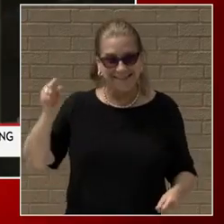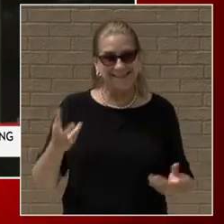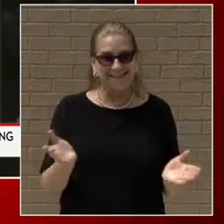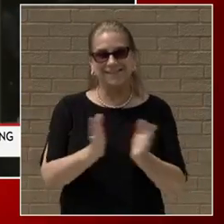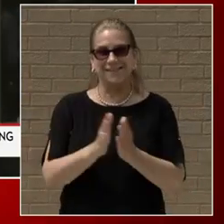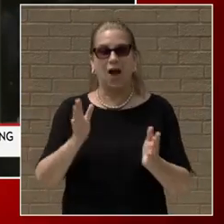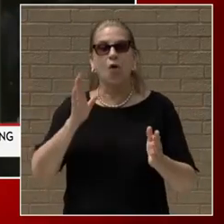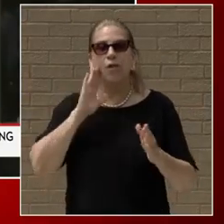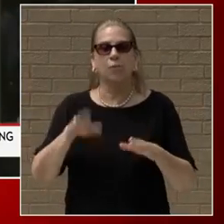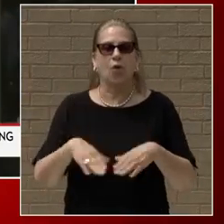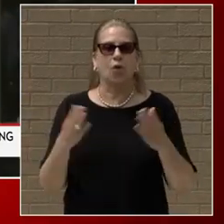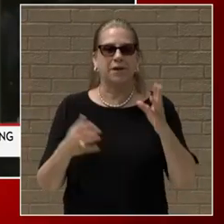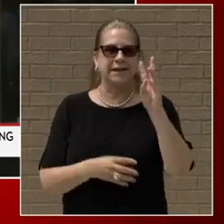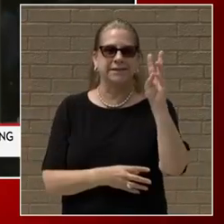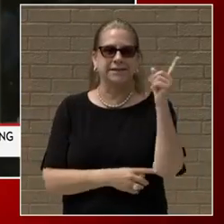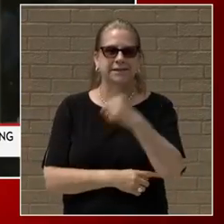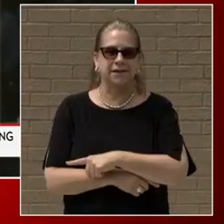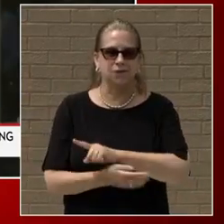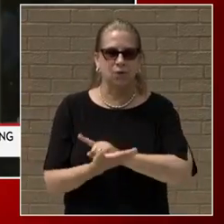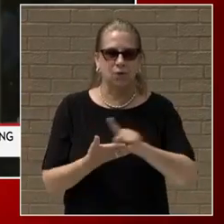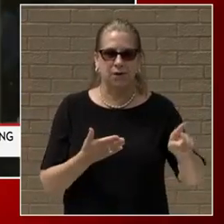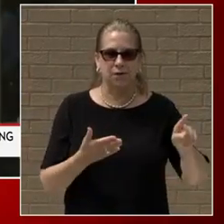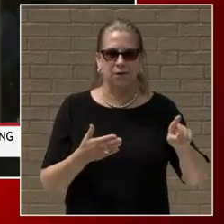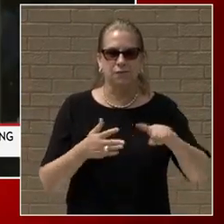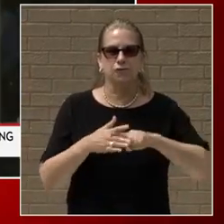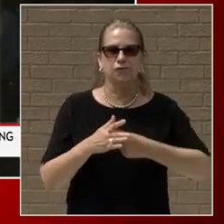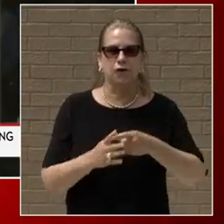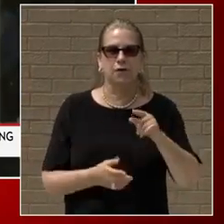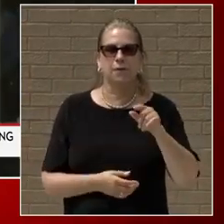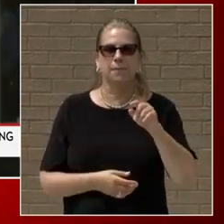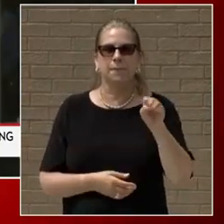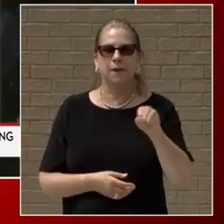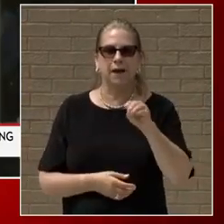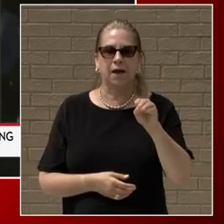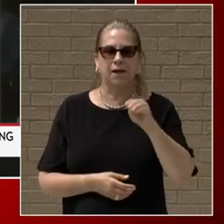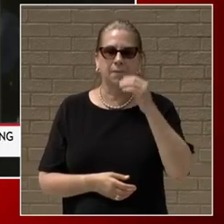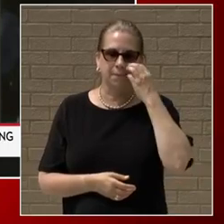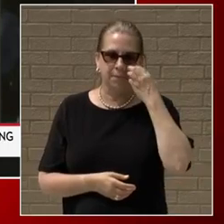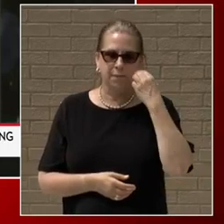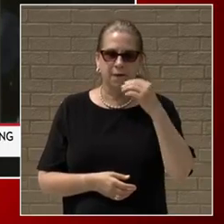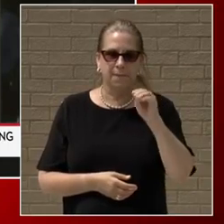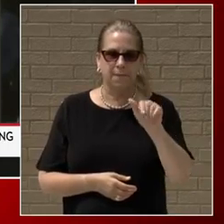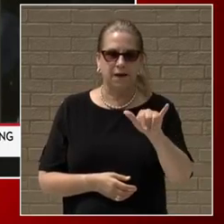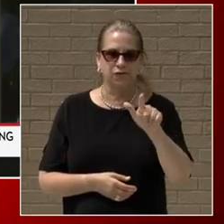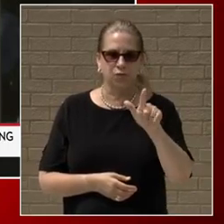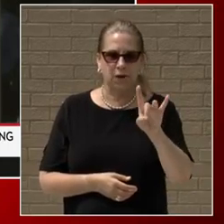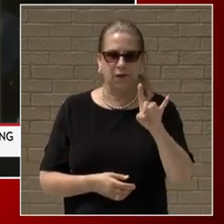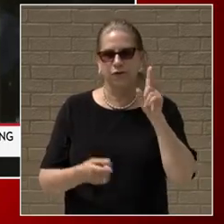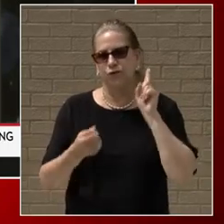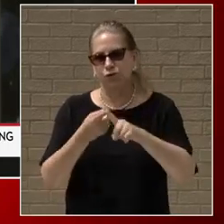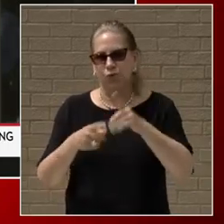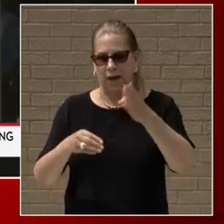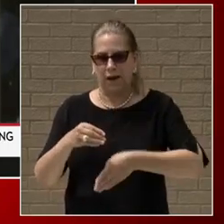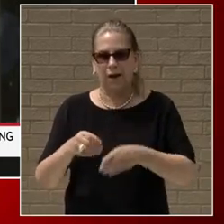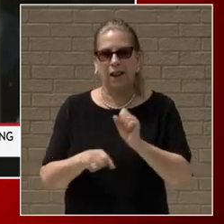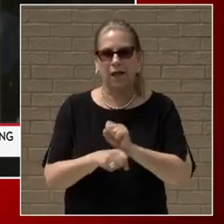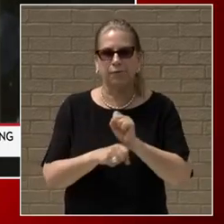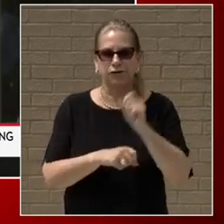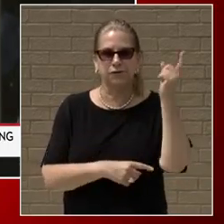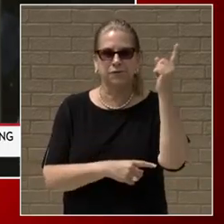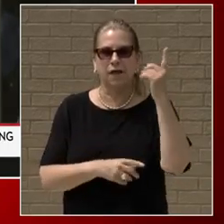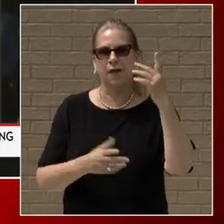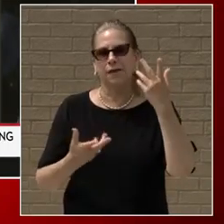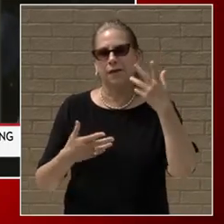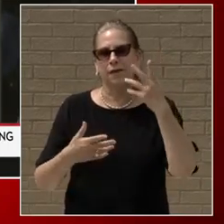6 days a week starting Monday, June 28th through Labor Day. Our splash parks are open every single day until Labor Day from 10 a.m. to